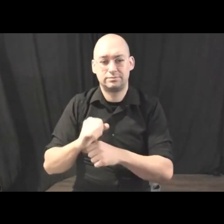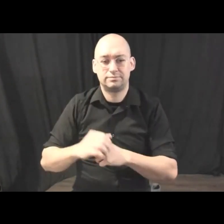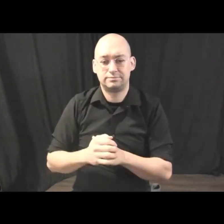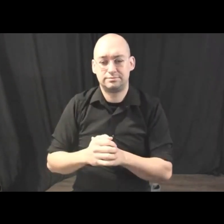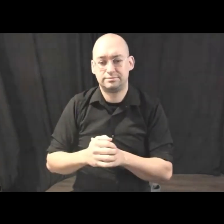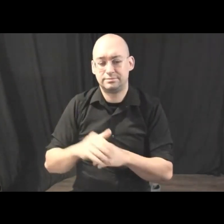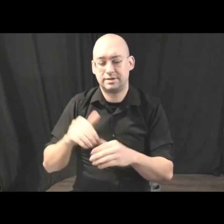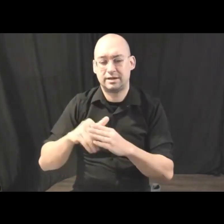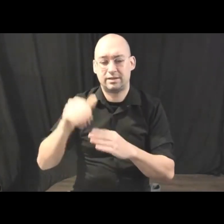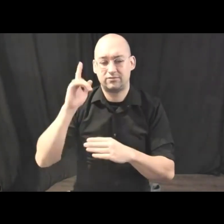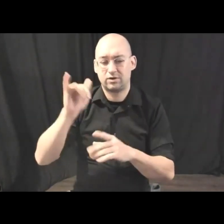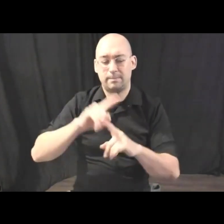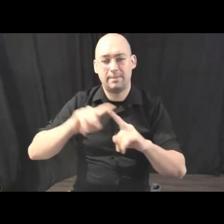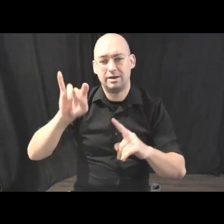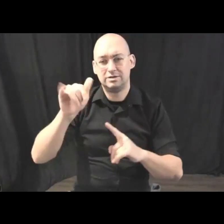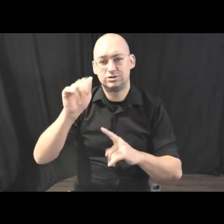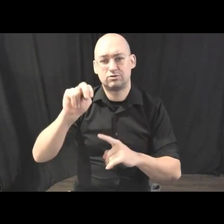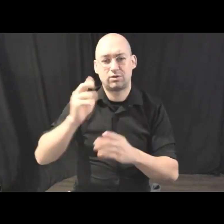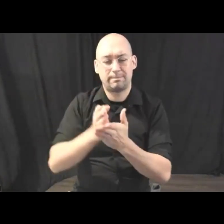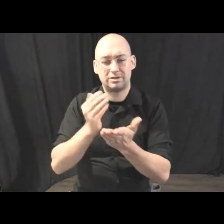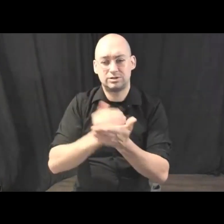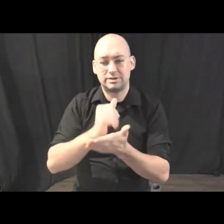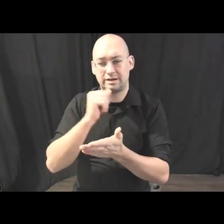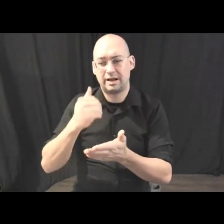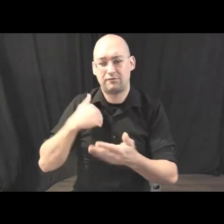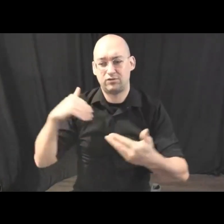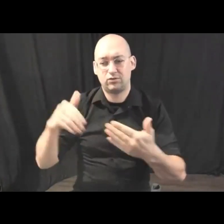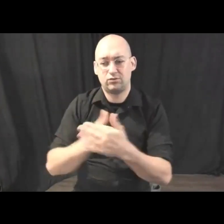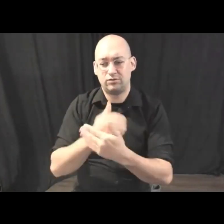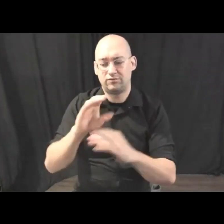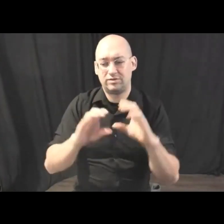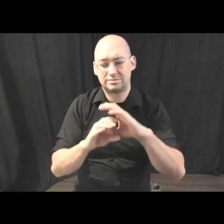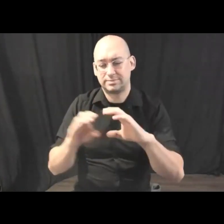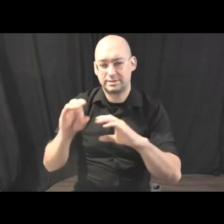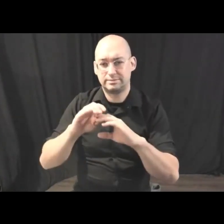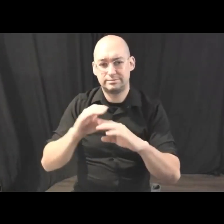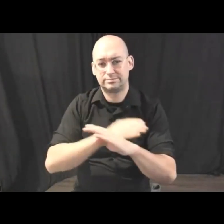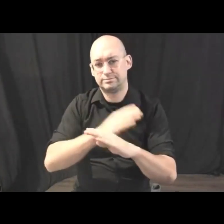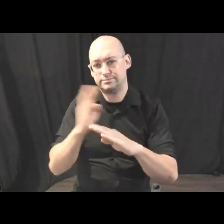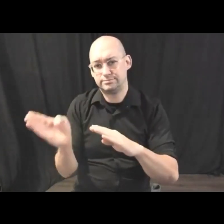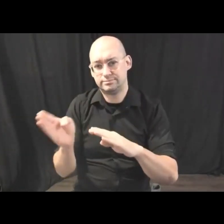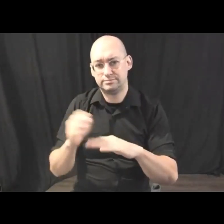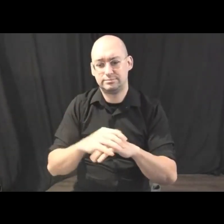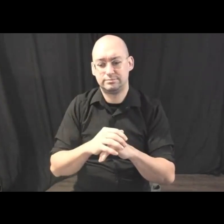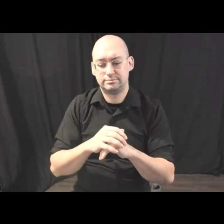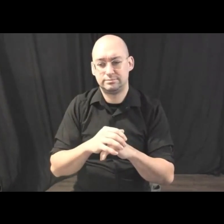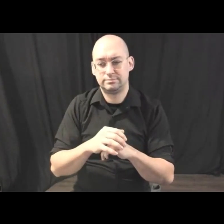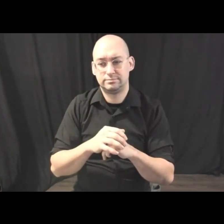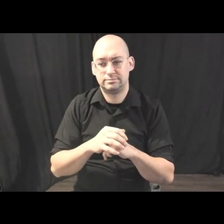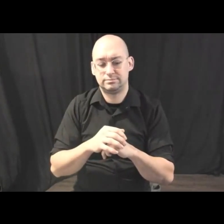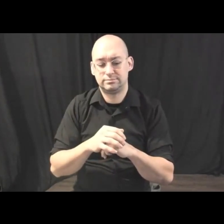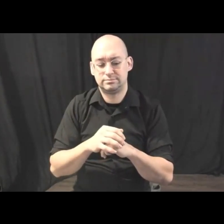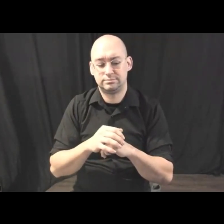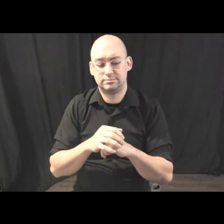January budget did not have new investments across the board, the conversation's just beginning. And there's so many variables, maybe more than